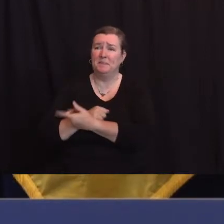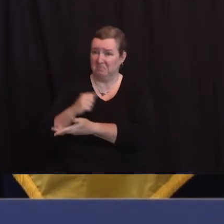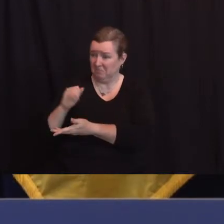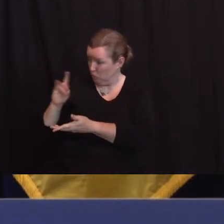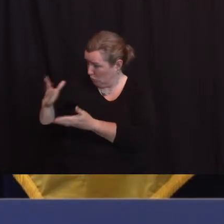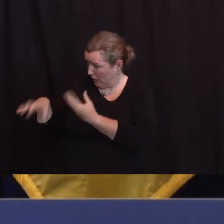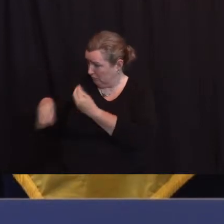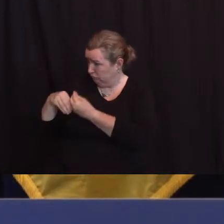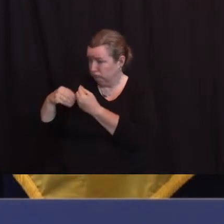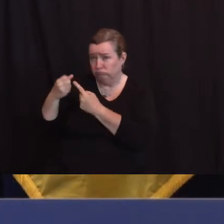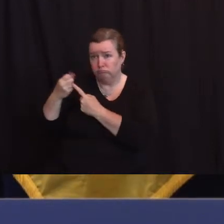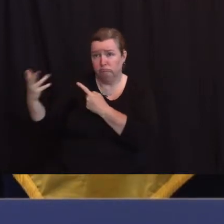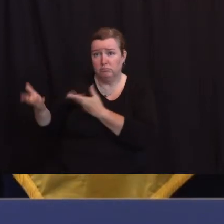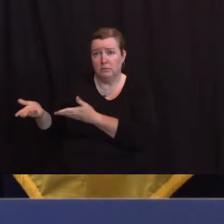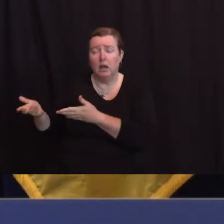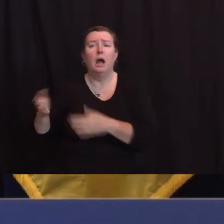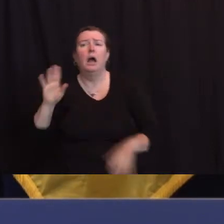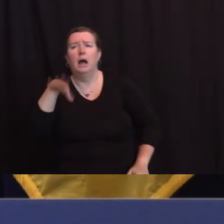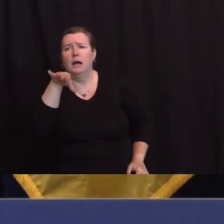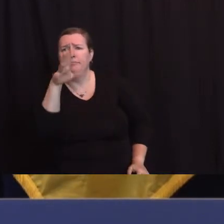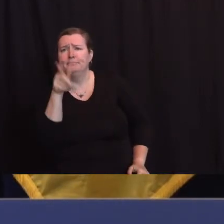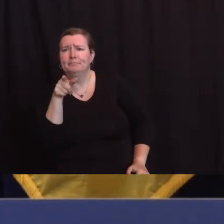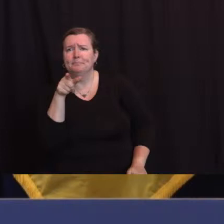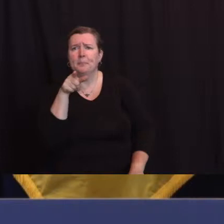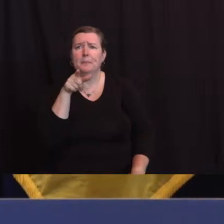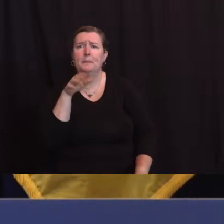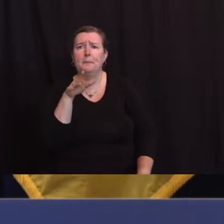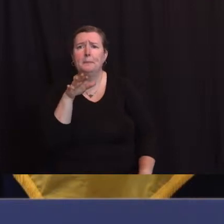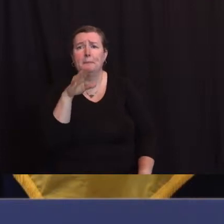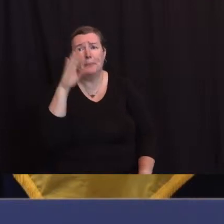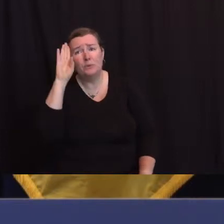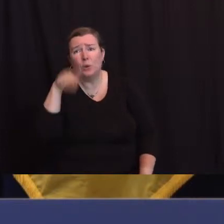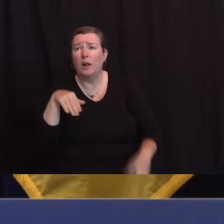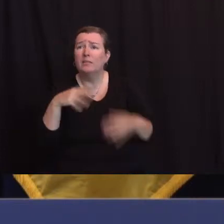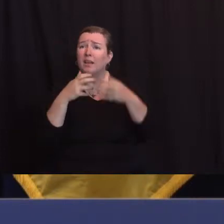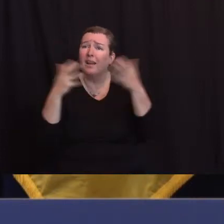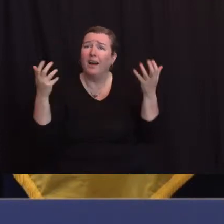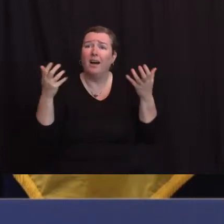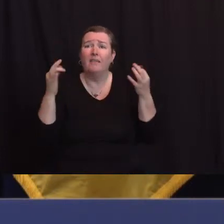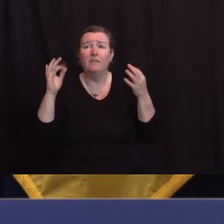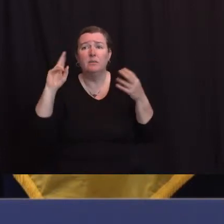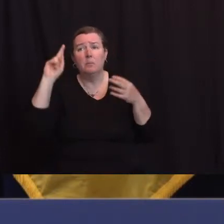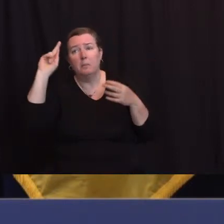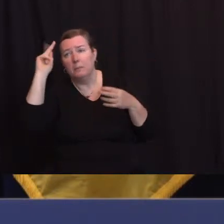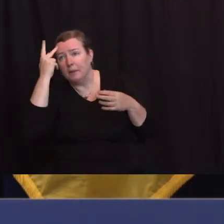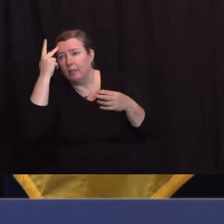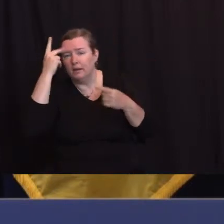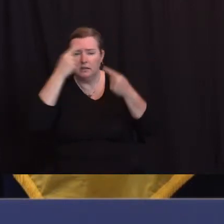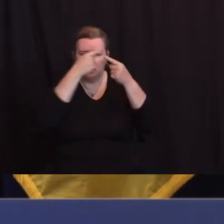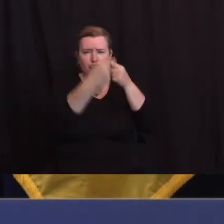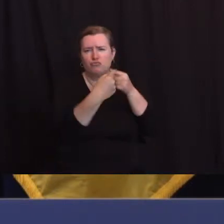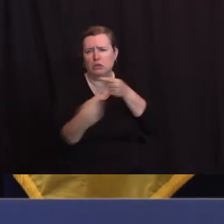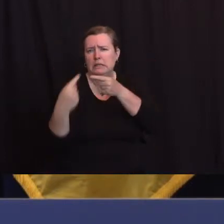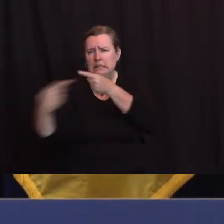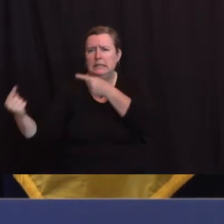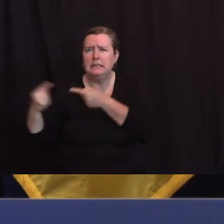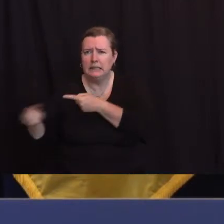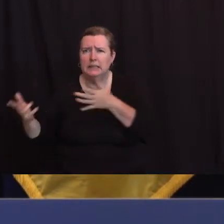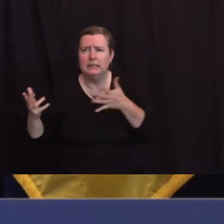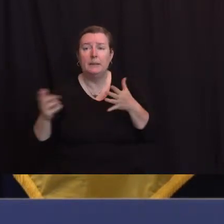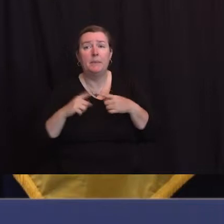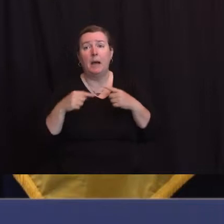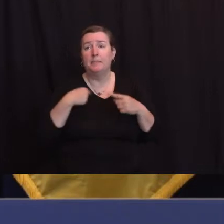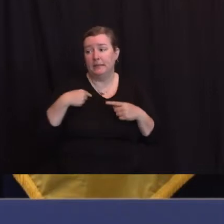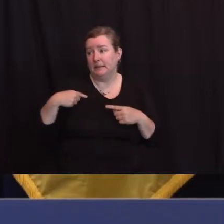Listen, I had the great, and needless to say that there were political differences, as you can imagine, but Tammy and I had the great